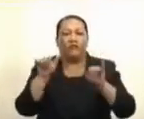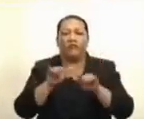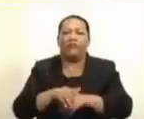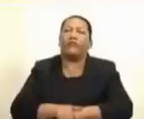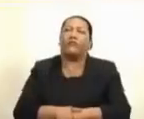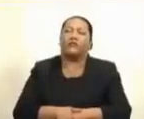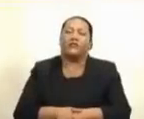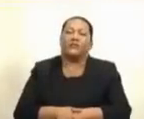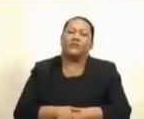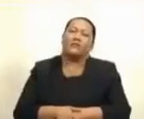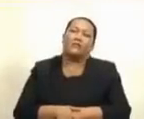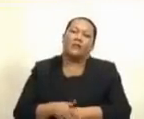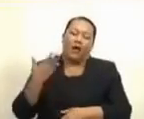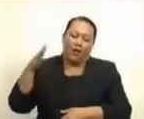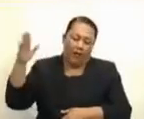Those of you that remain